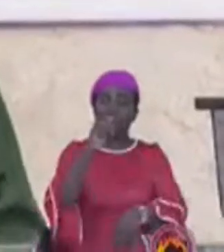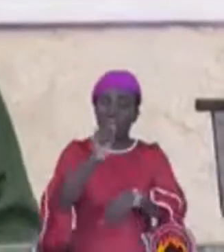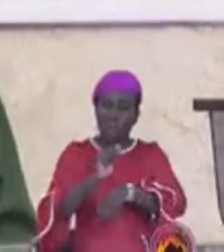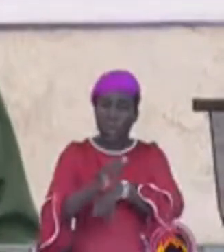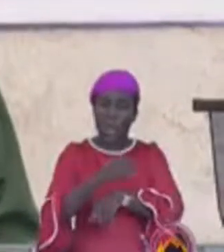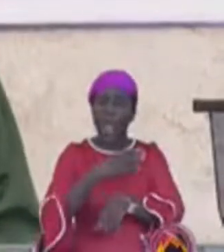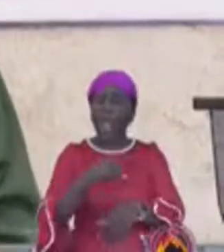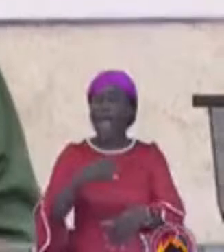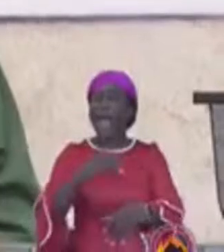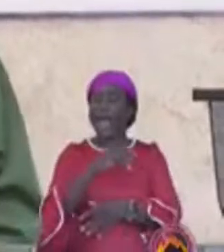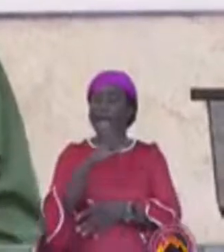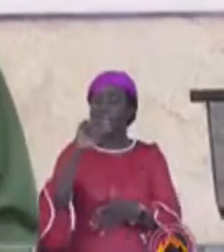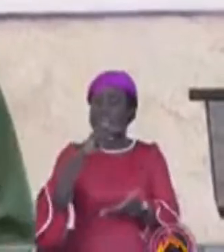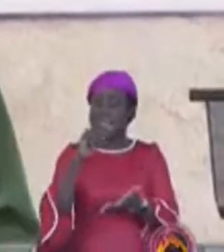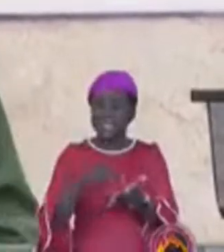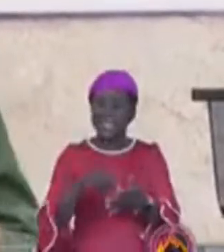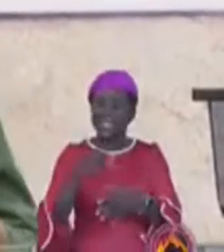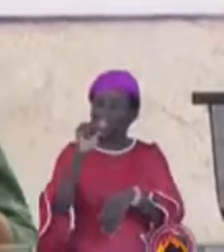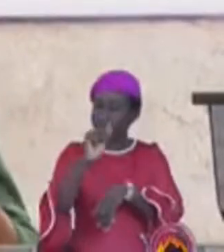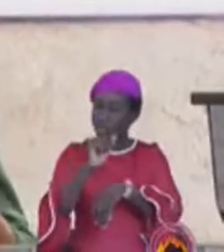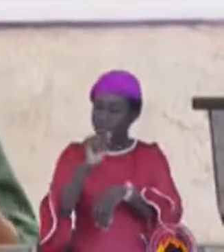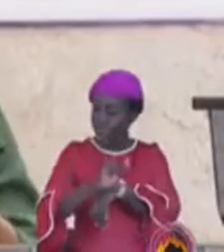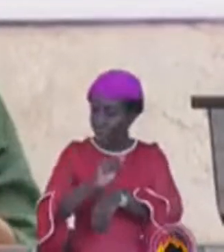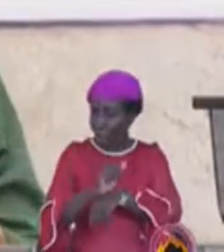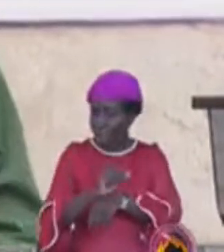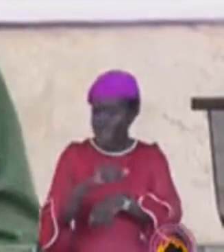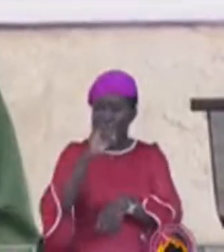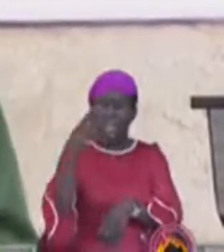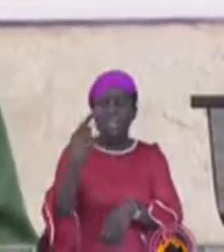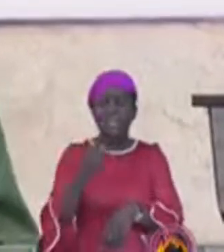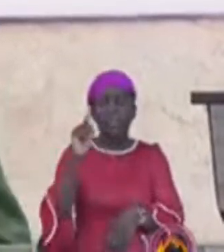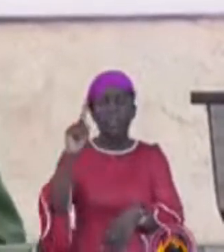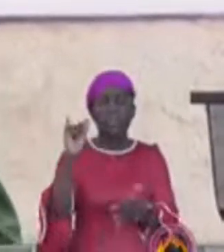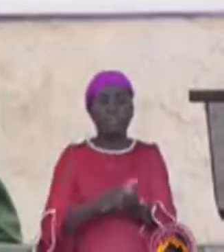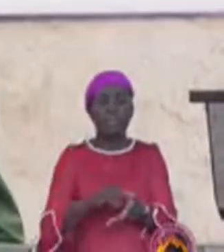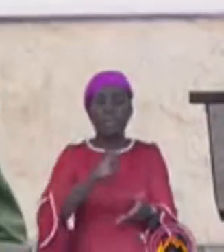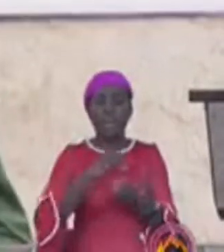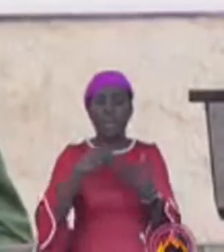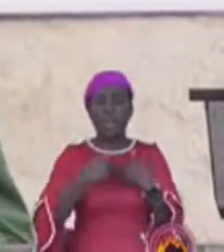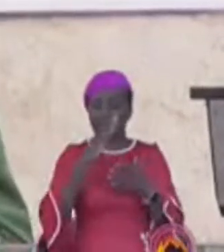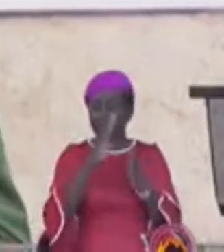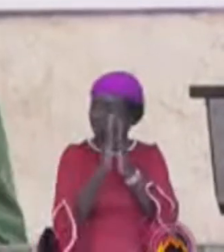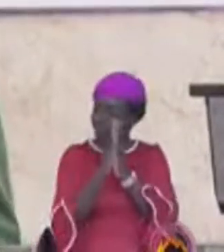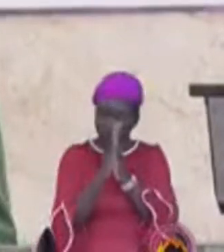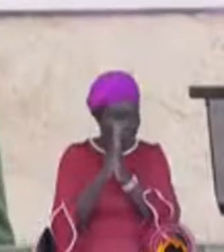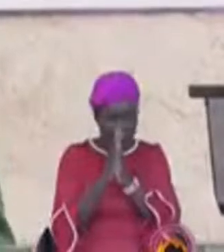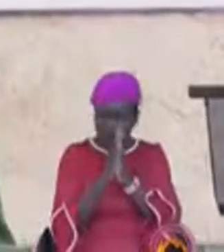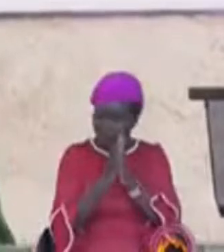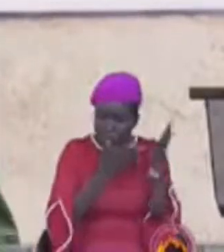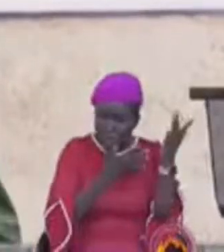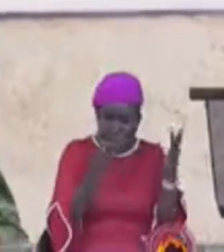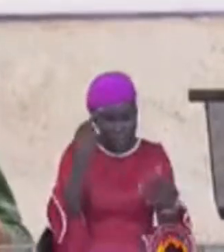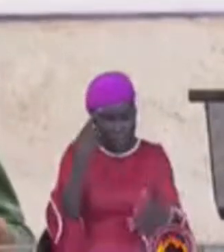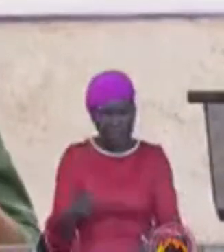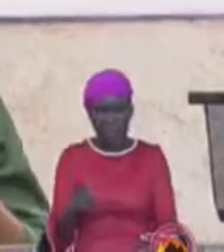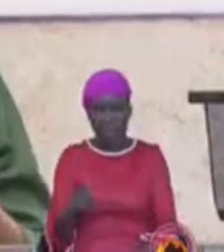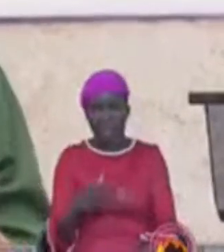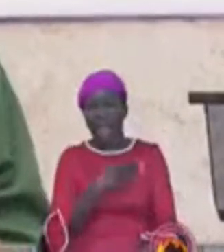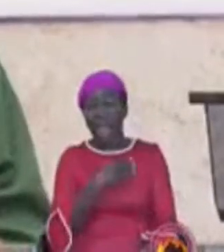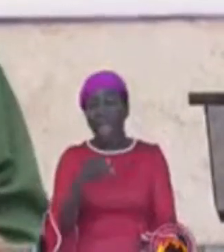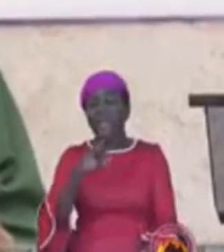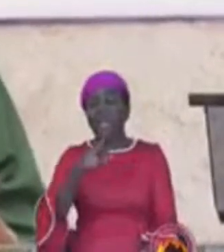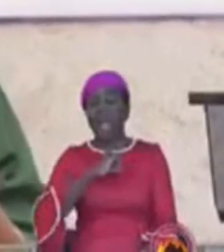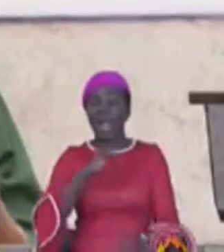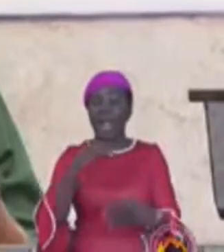my glory to the God of this mountain, for he fulfilled his promise in my life. And I made that covenant.